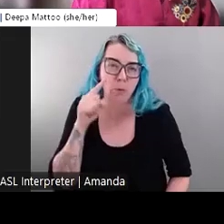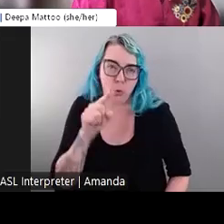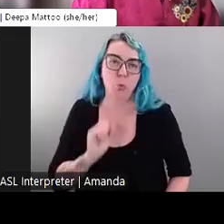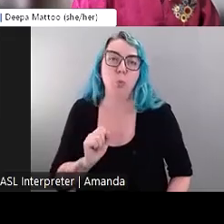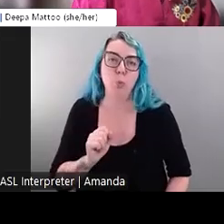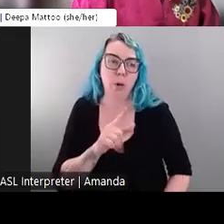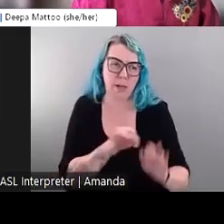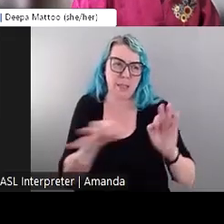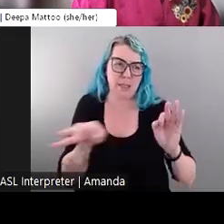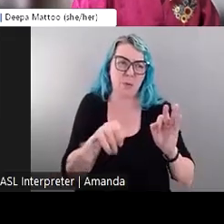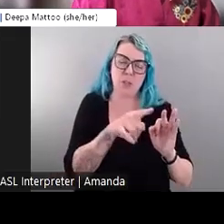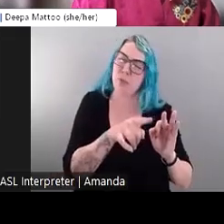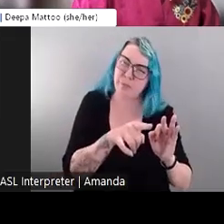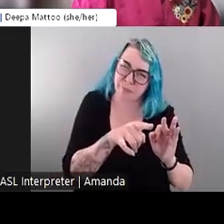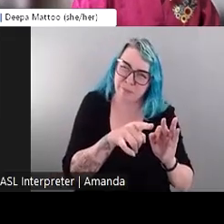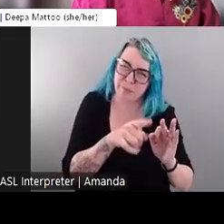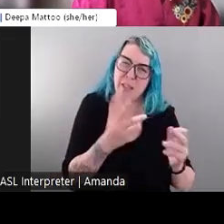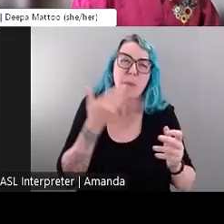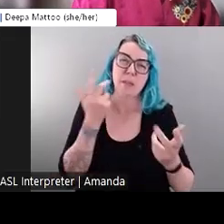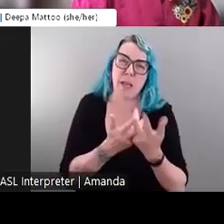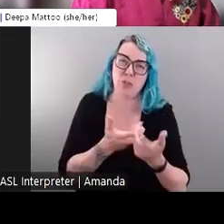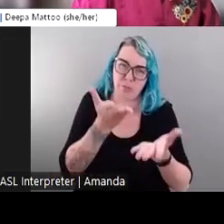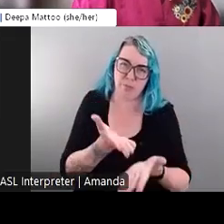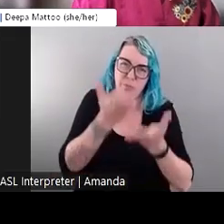your professional judgment to determine the best way to do so.